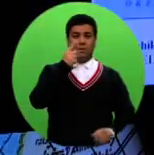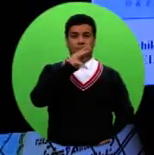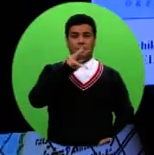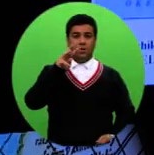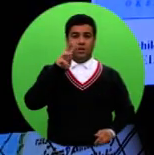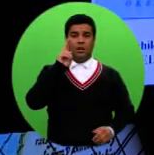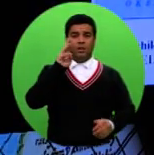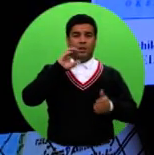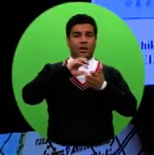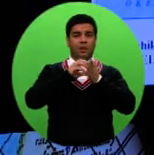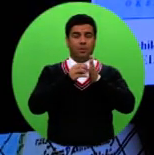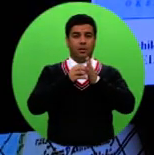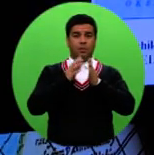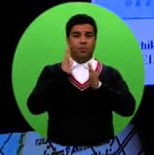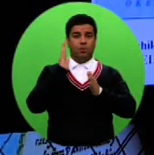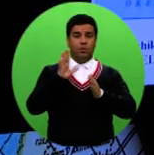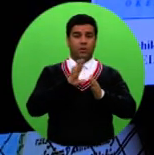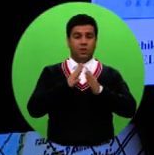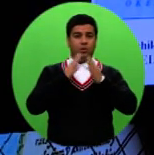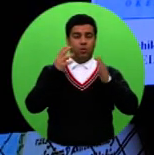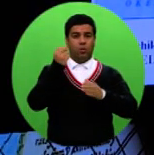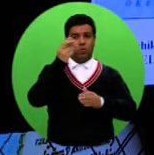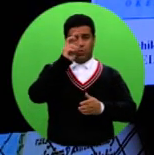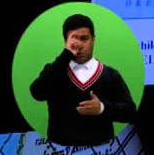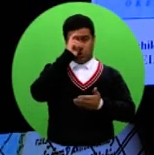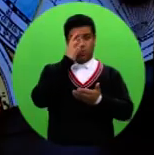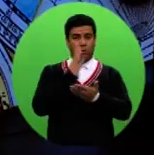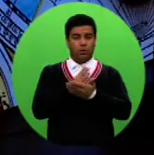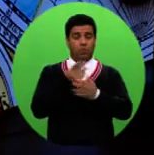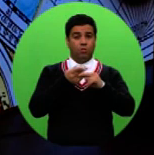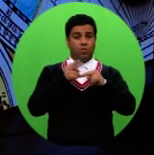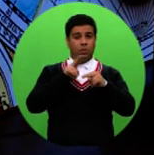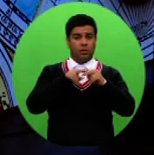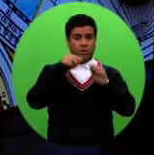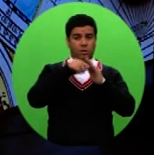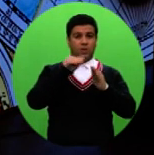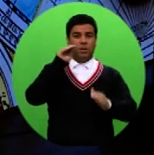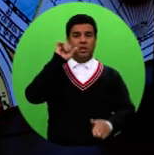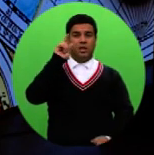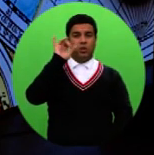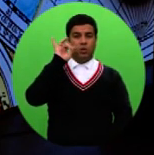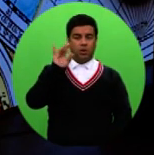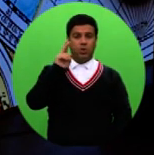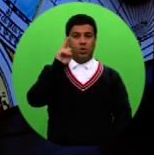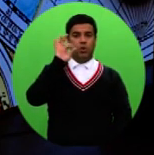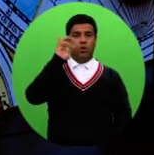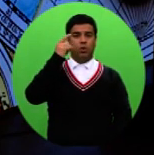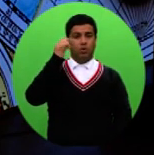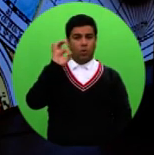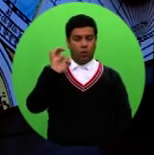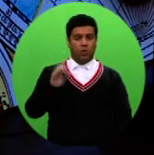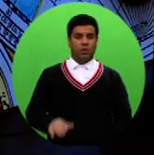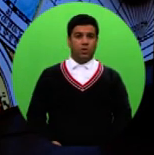kvadrat kilometrdan katta bo'lgan 12 davlat mavjud. Bular Jazoir, Kongo Demokratik